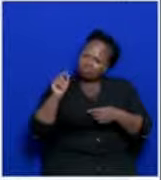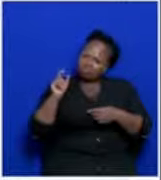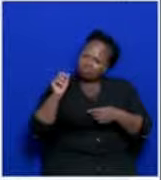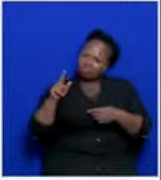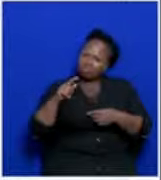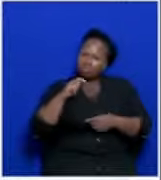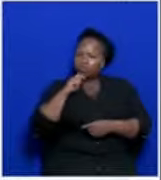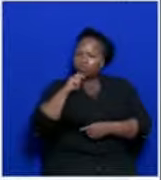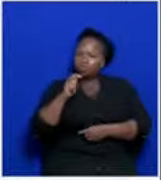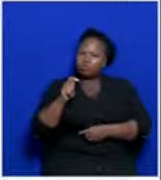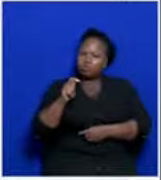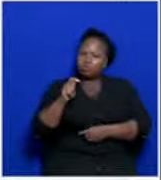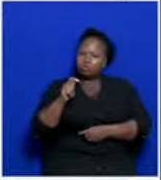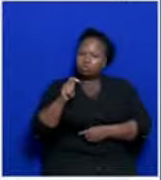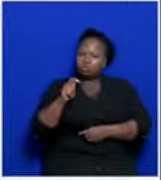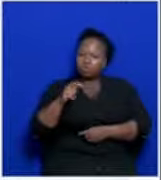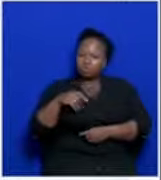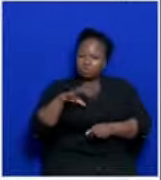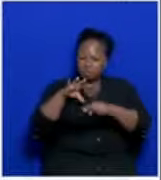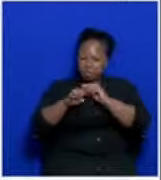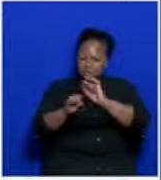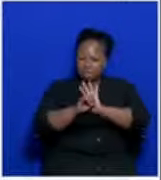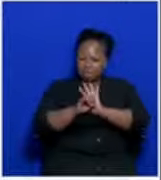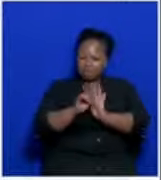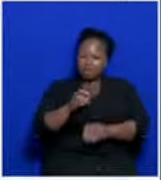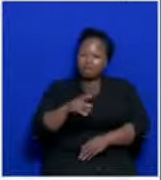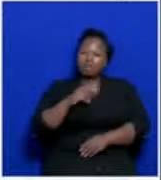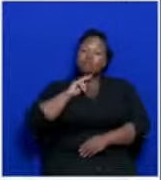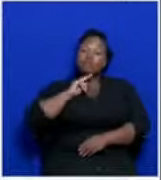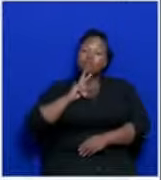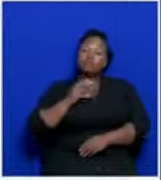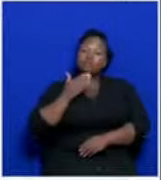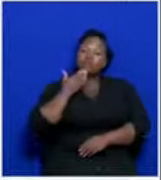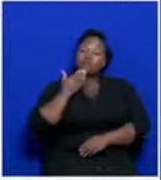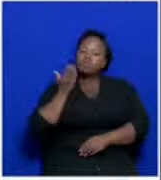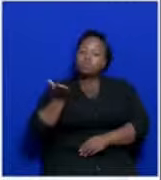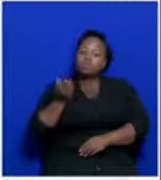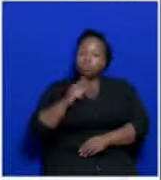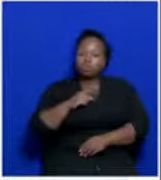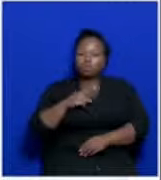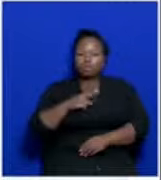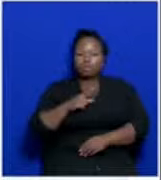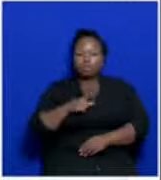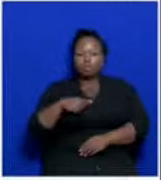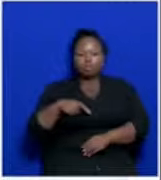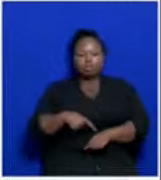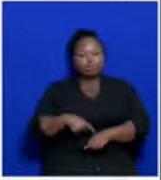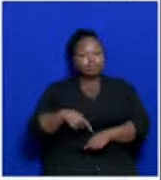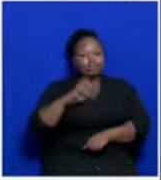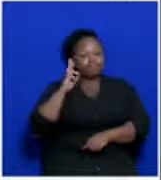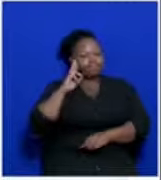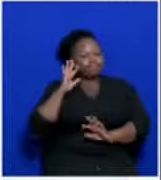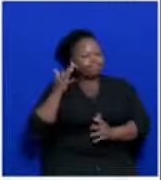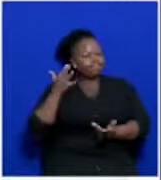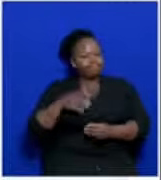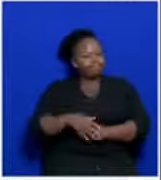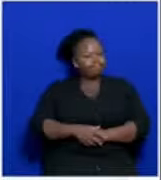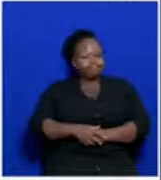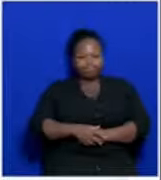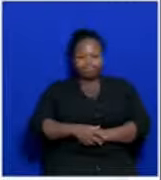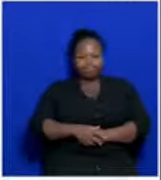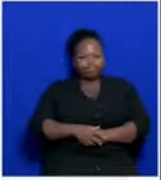you recognize this? I might, because it has been a long time and I cannot just